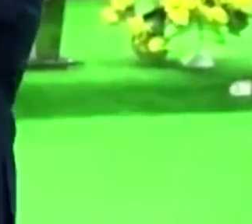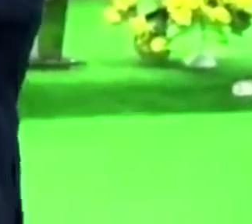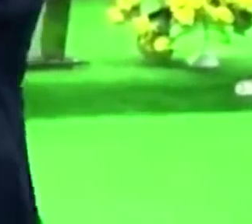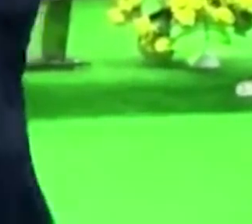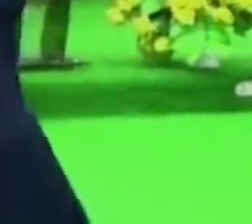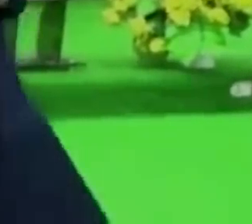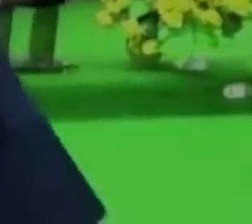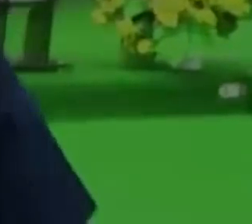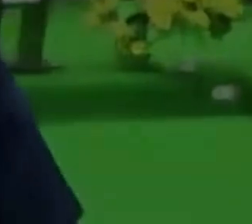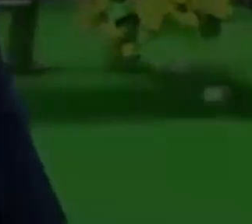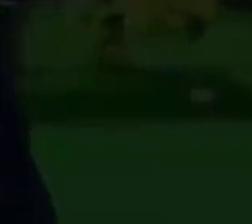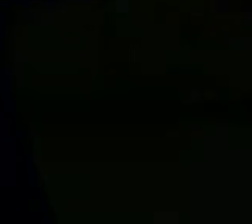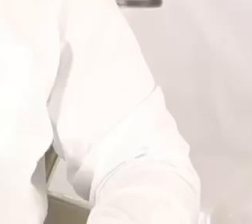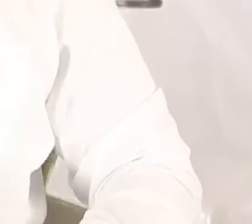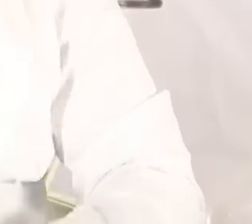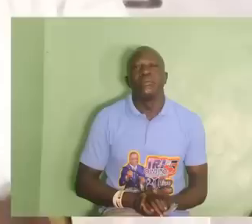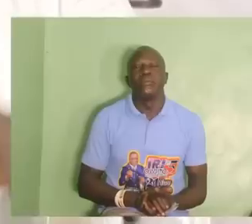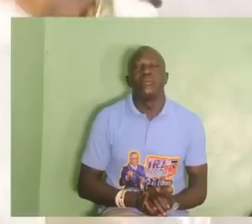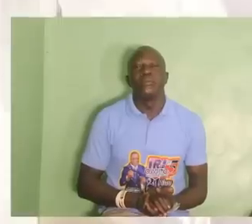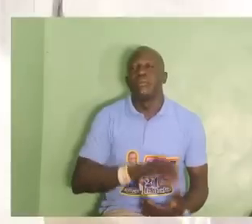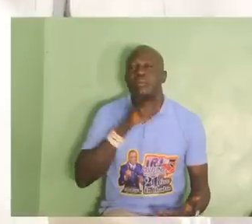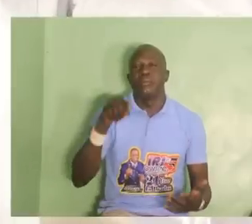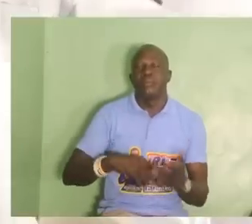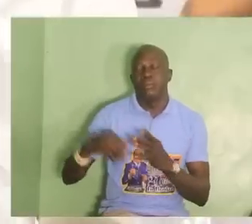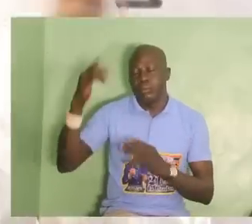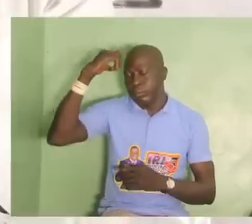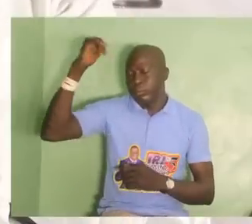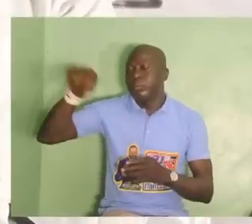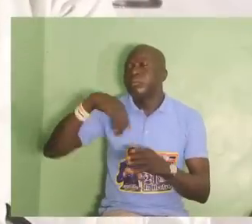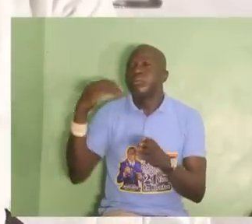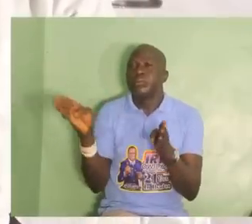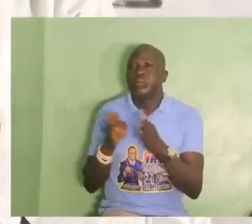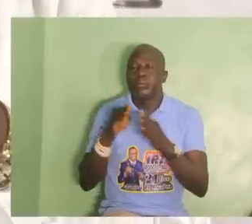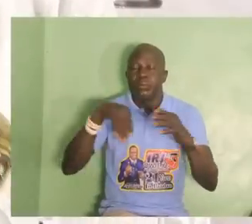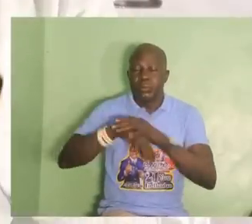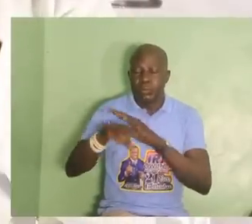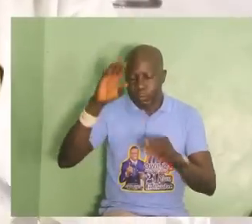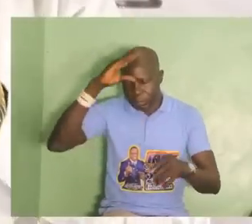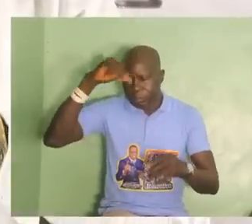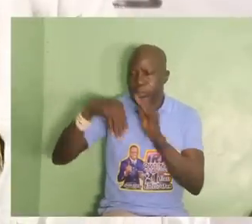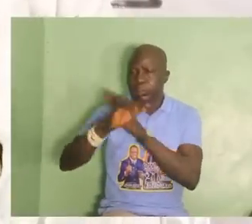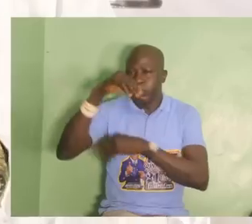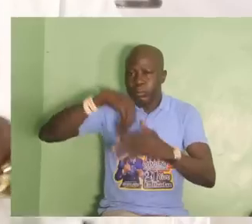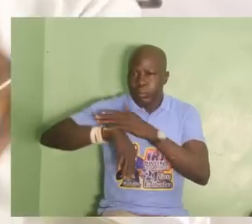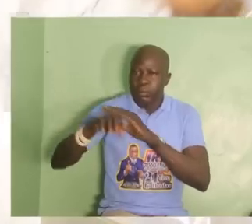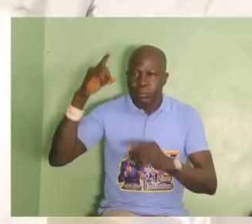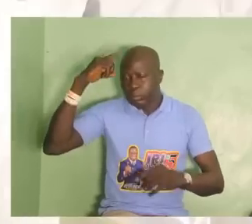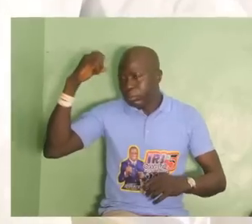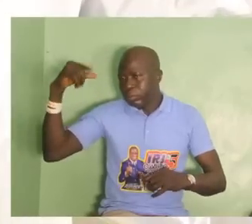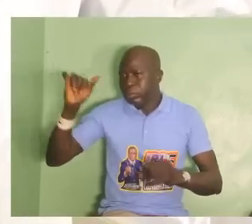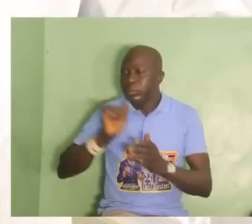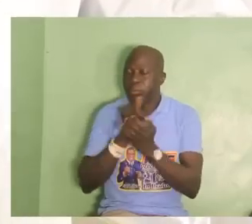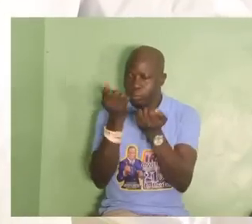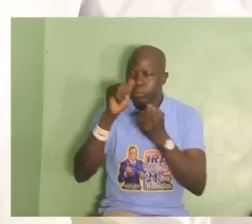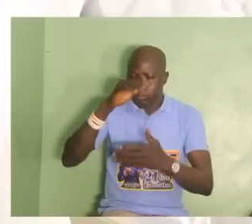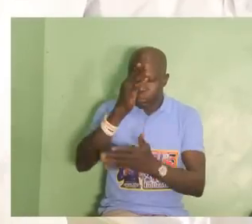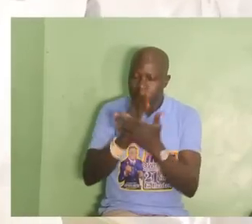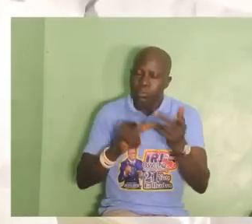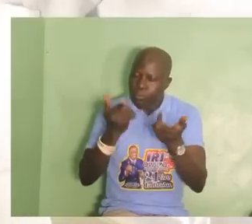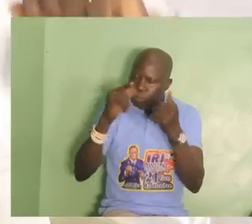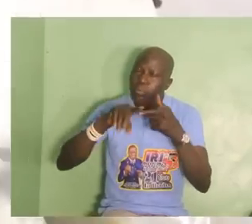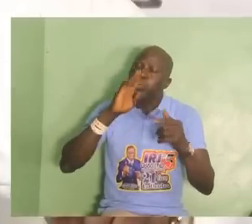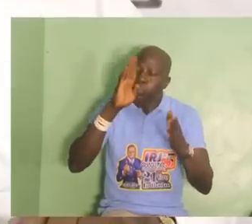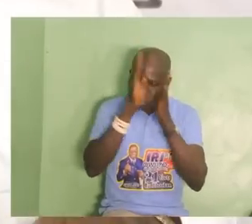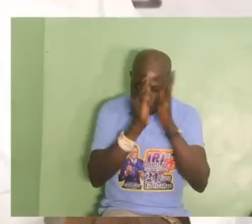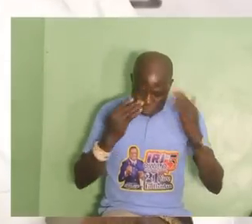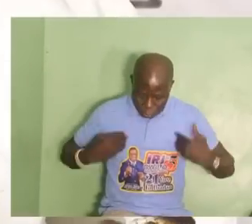so testimony e me awon wole spirit of the prophet gbara Israel ban in Israel gbadura loruko re I pray in your